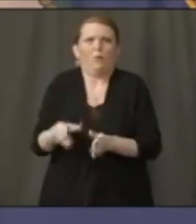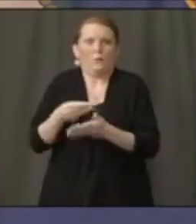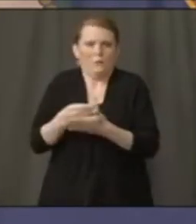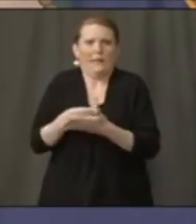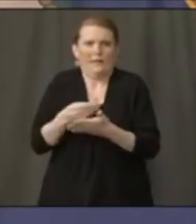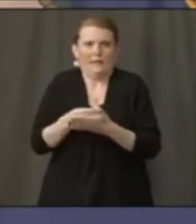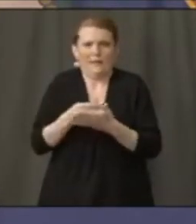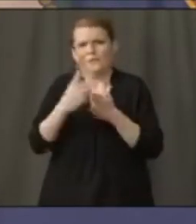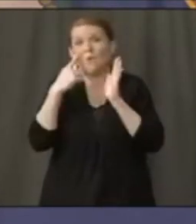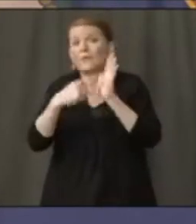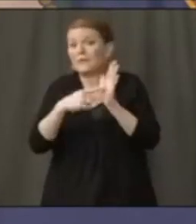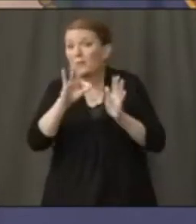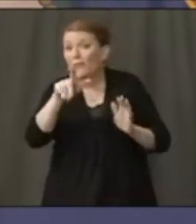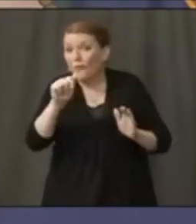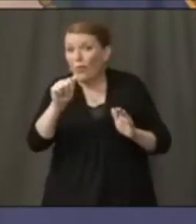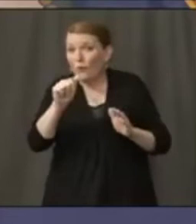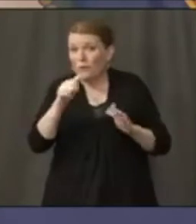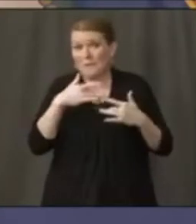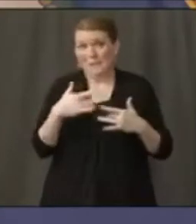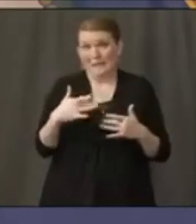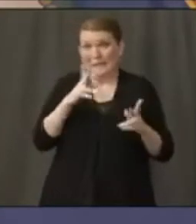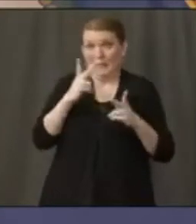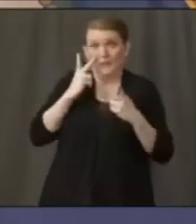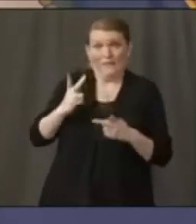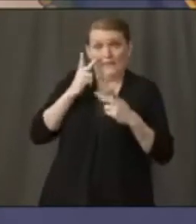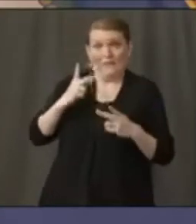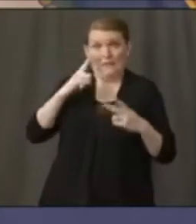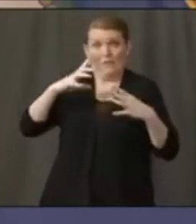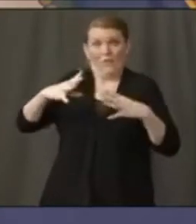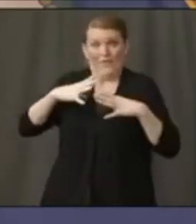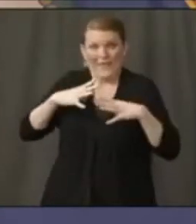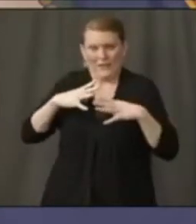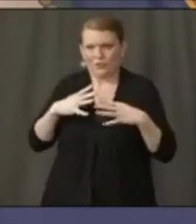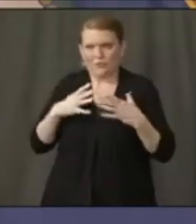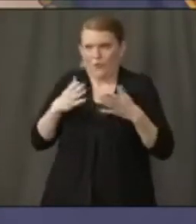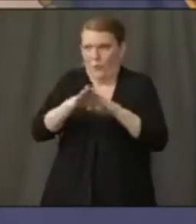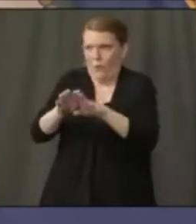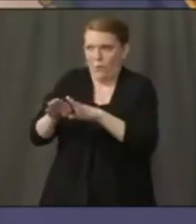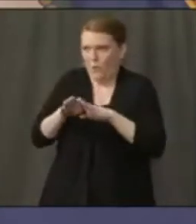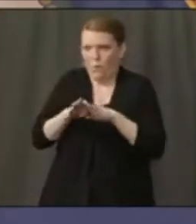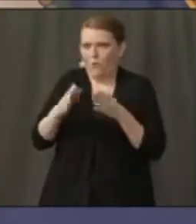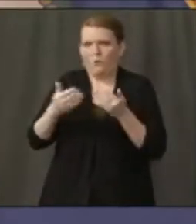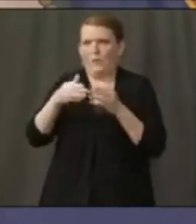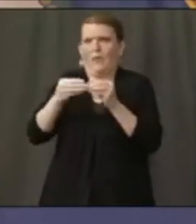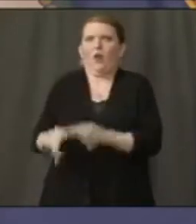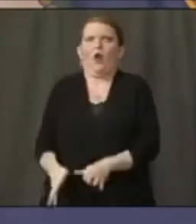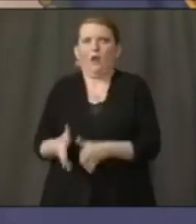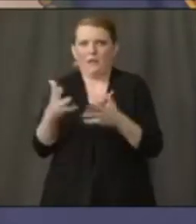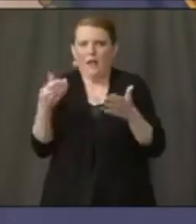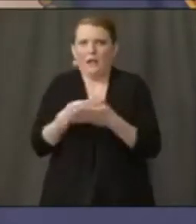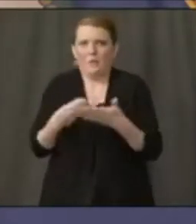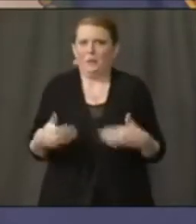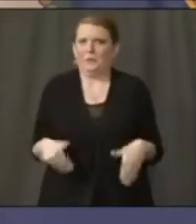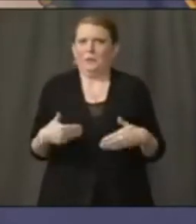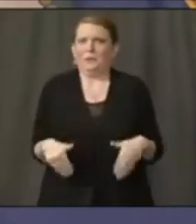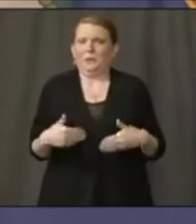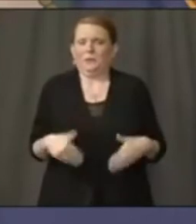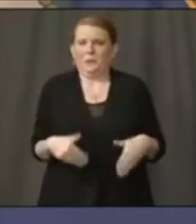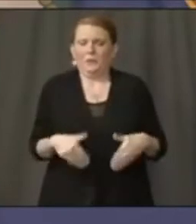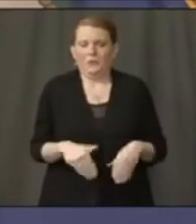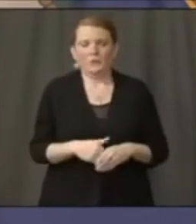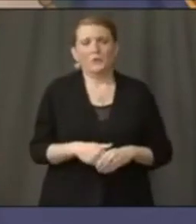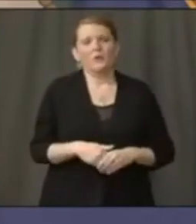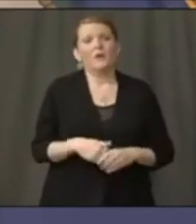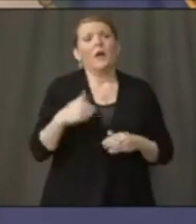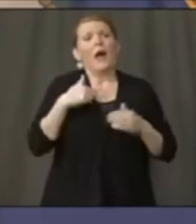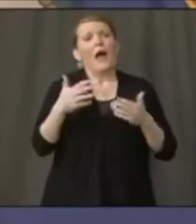of their expected revenues. Big shortfalls. And one reason I mention that is because you've heard